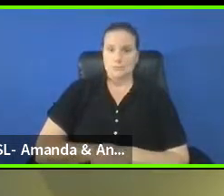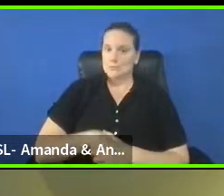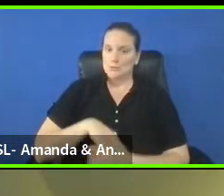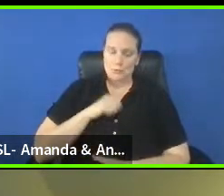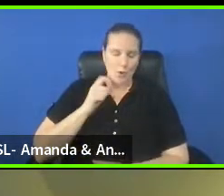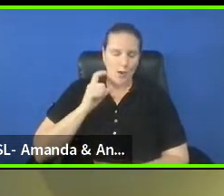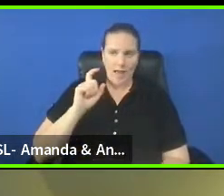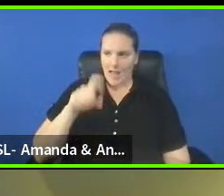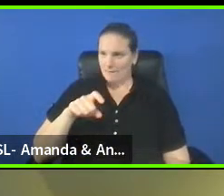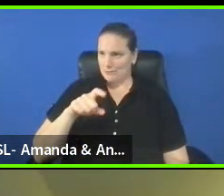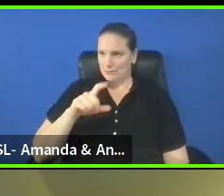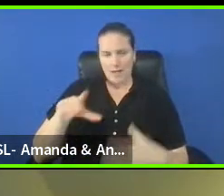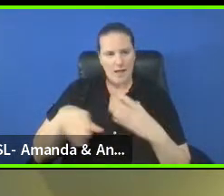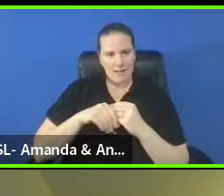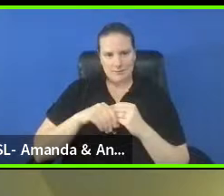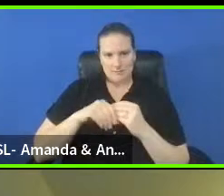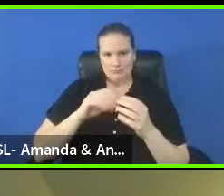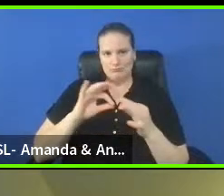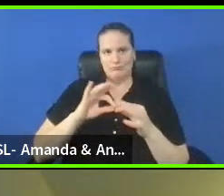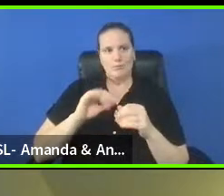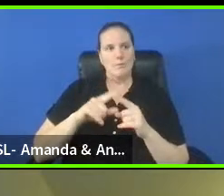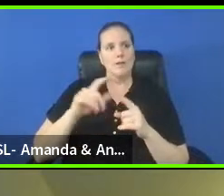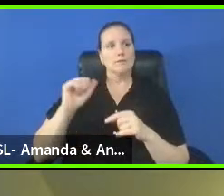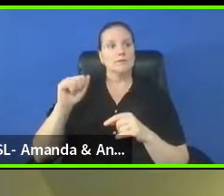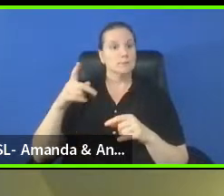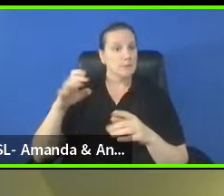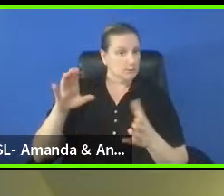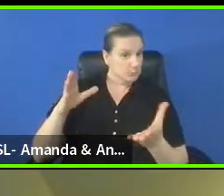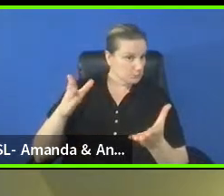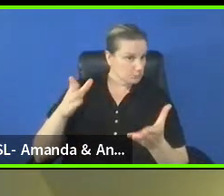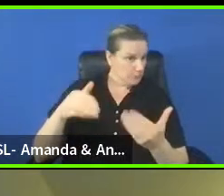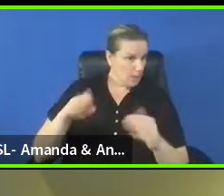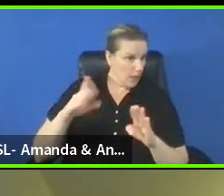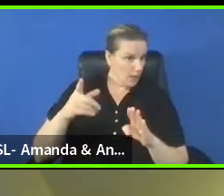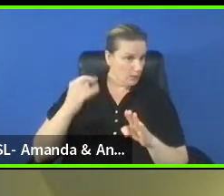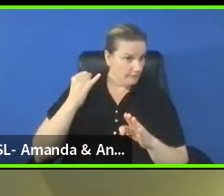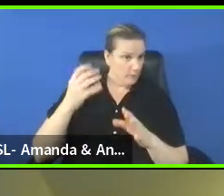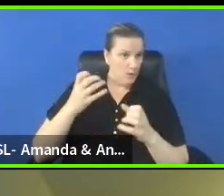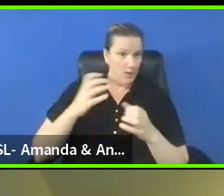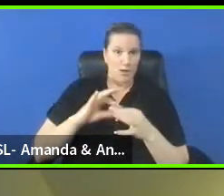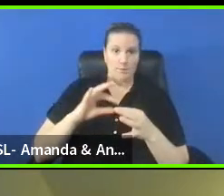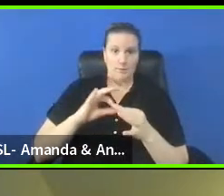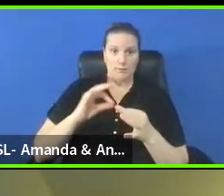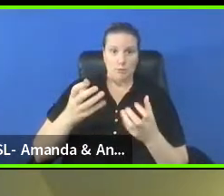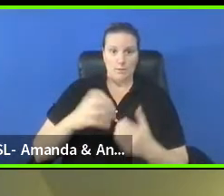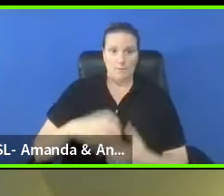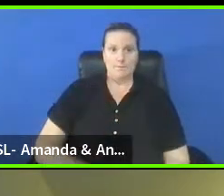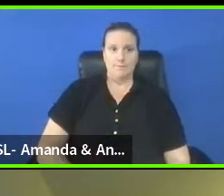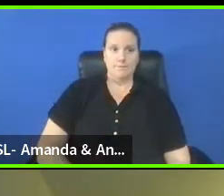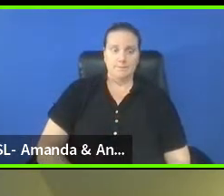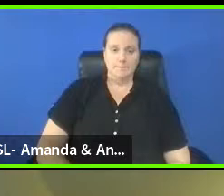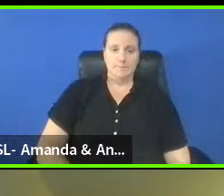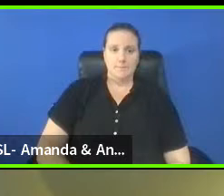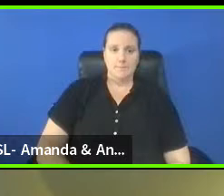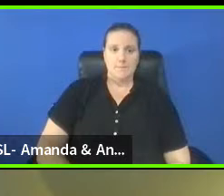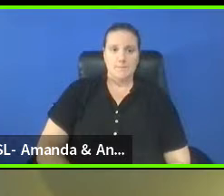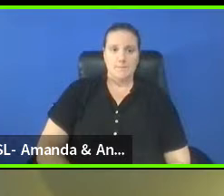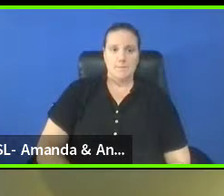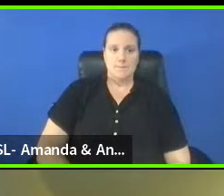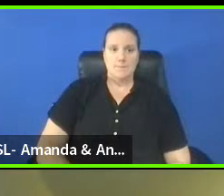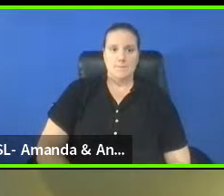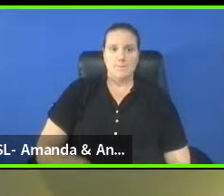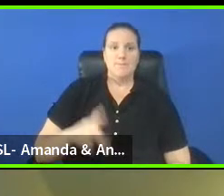say anything, but I want to give you the space in case there is any comments that you'd like to make.